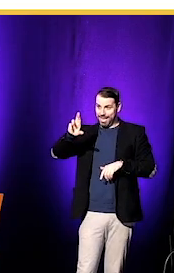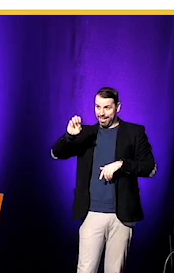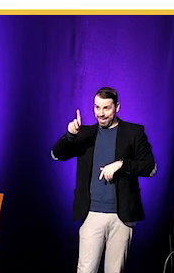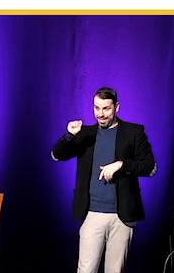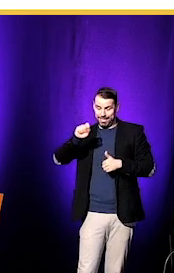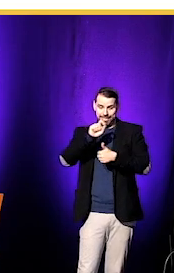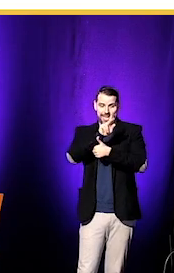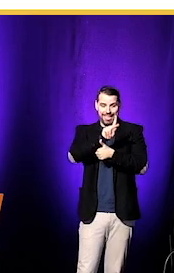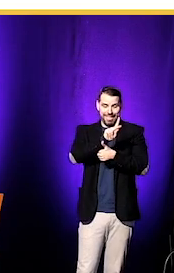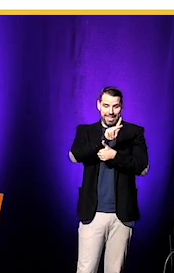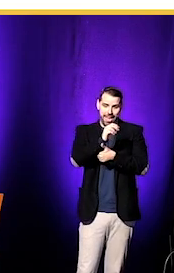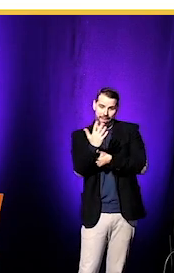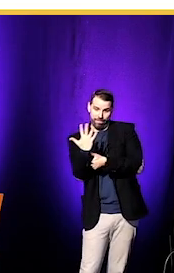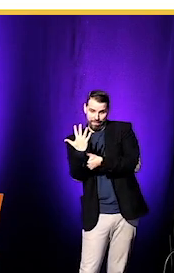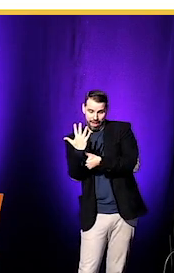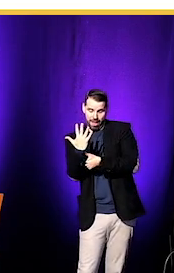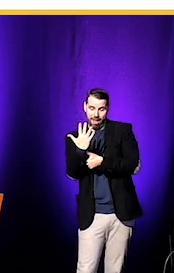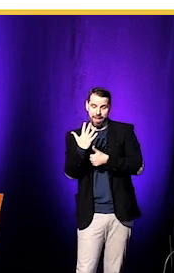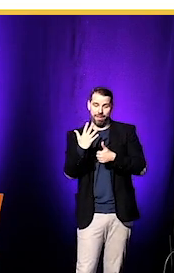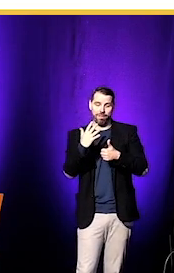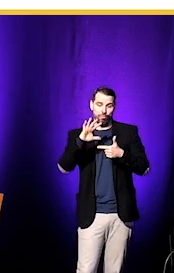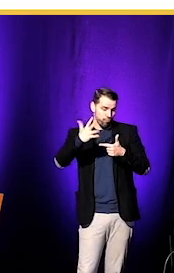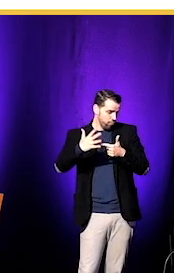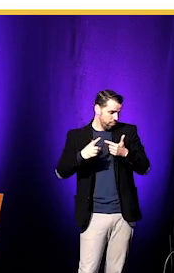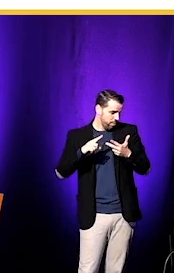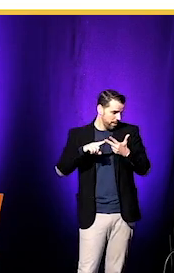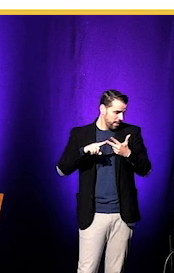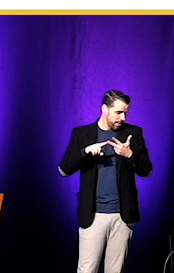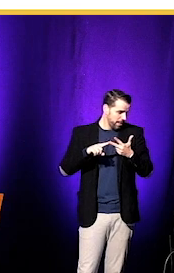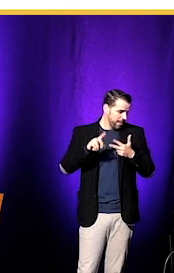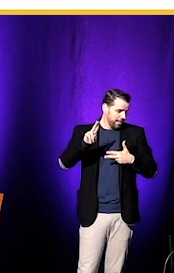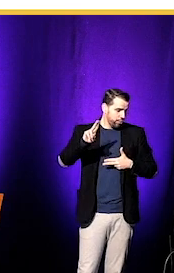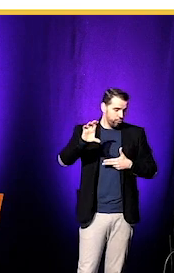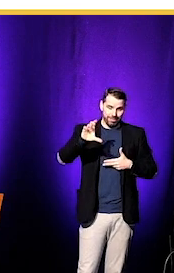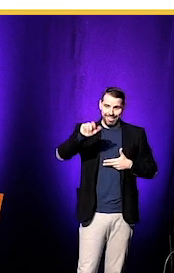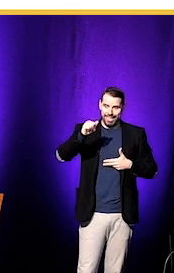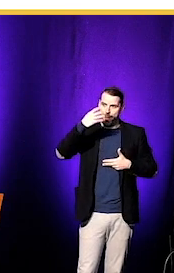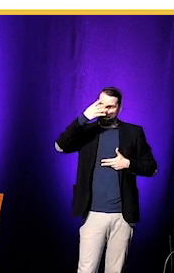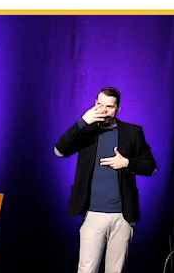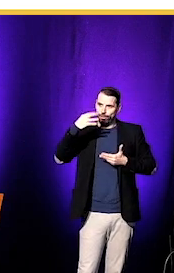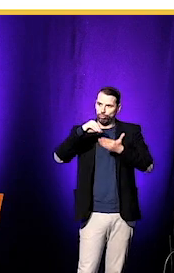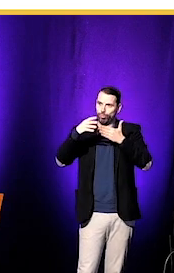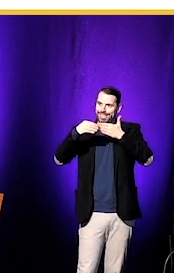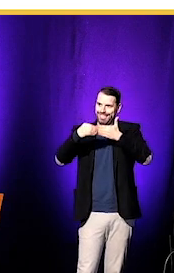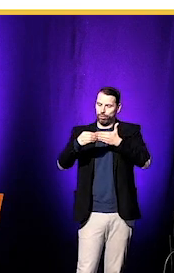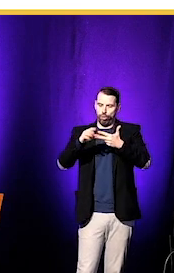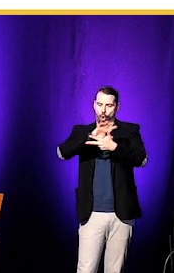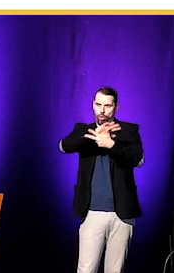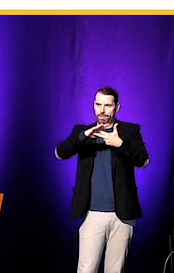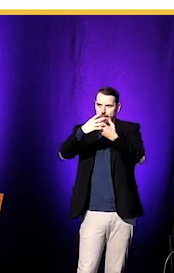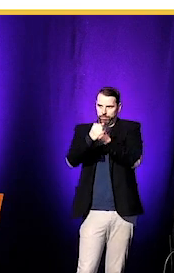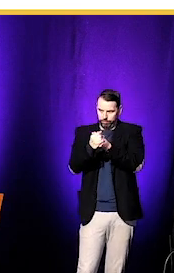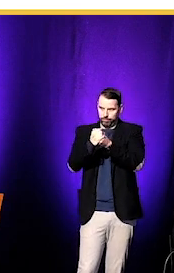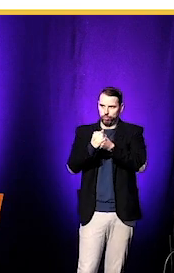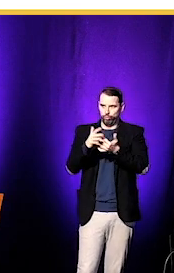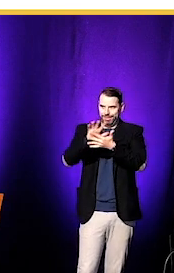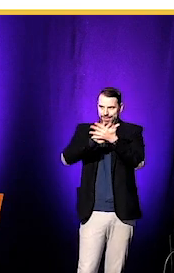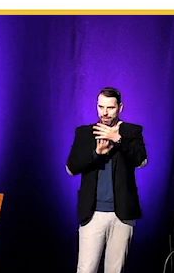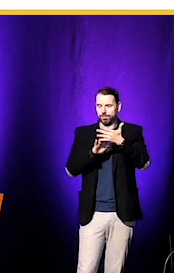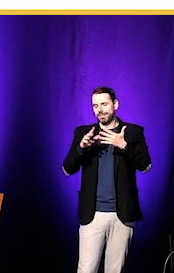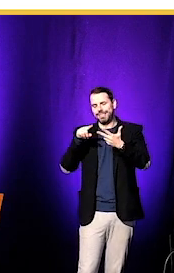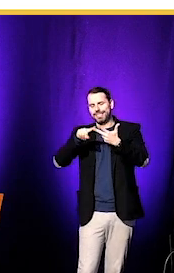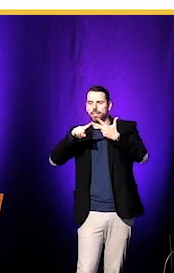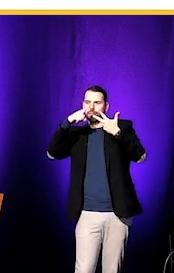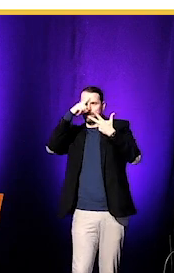fifth dimension after-school technology-mediated club, and the UCLA Migrant Student Leadership, or MSLI, a summer institute for high